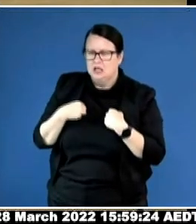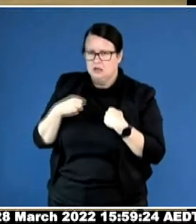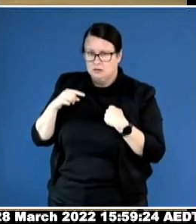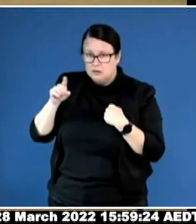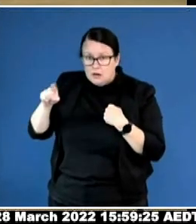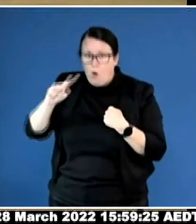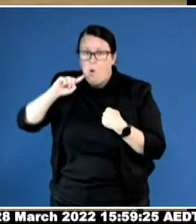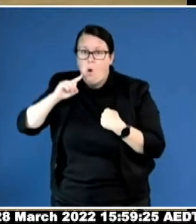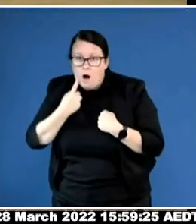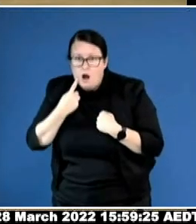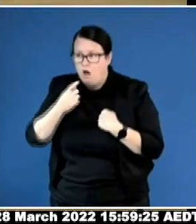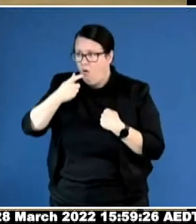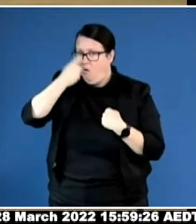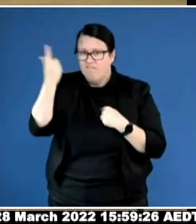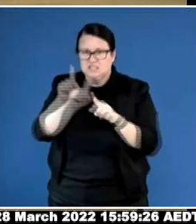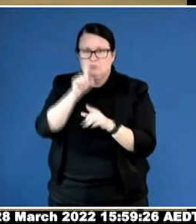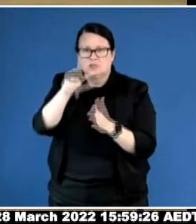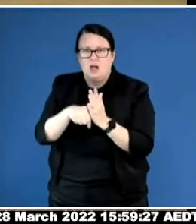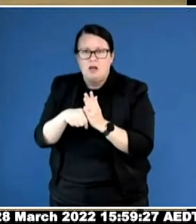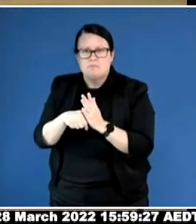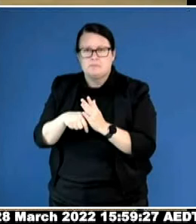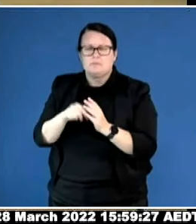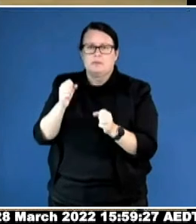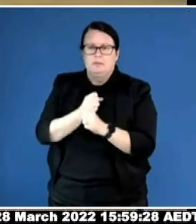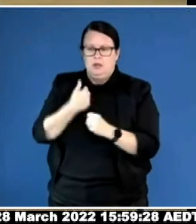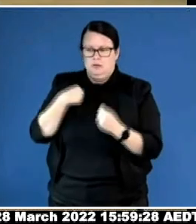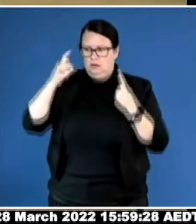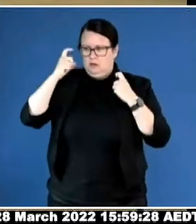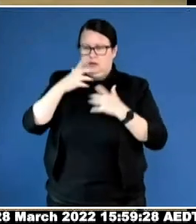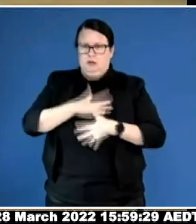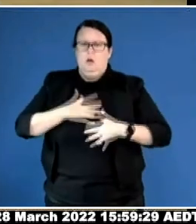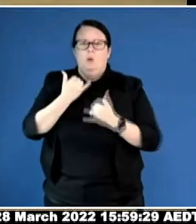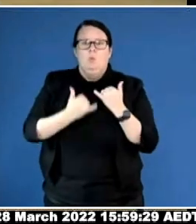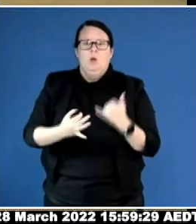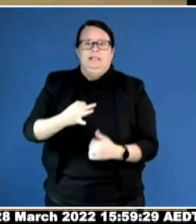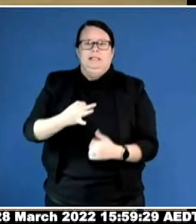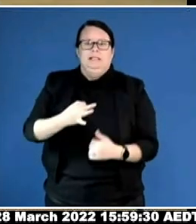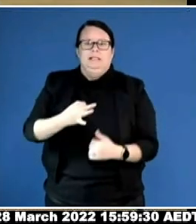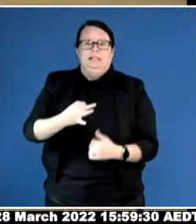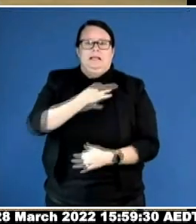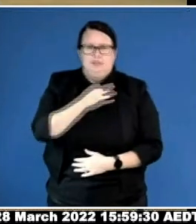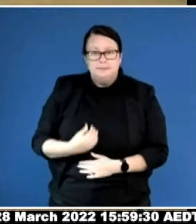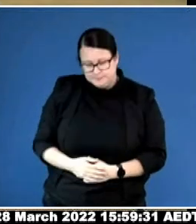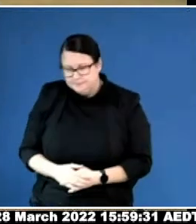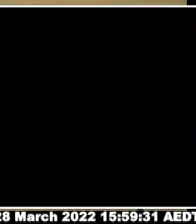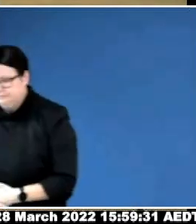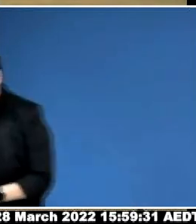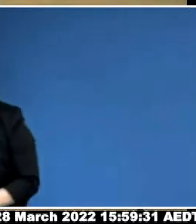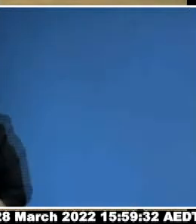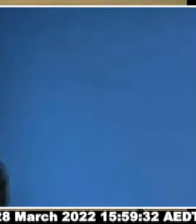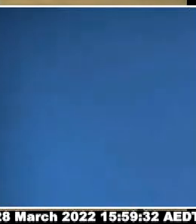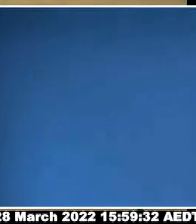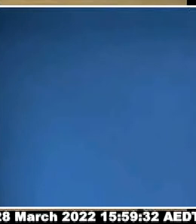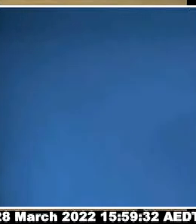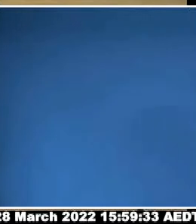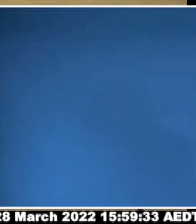wondering if they are ganging up on me. It heightens my existing sense of vulnerability. I'm realising that I have all these